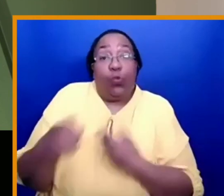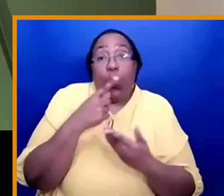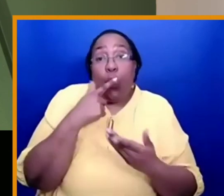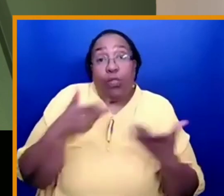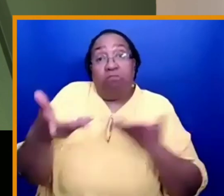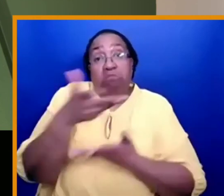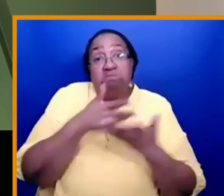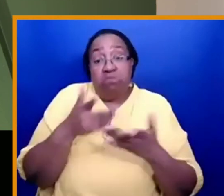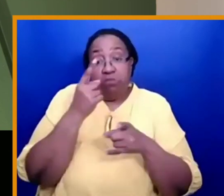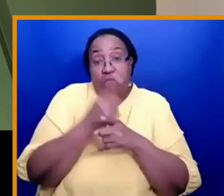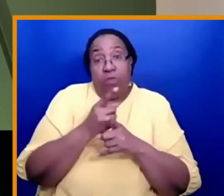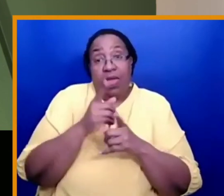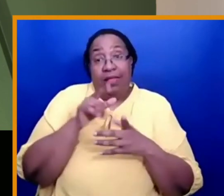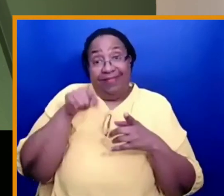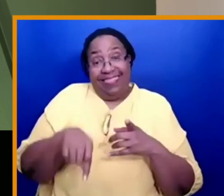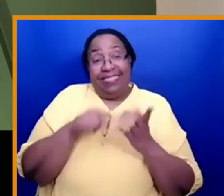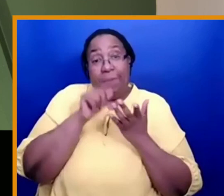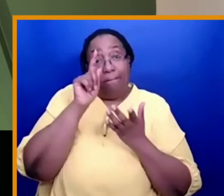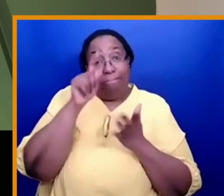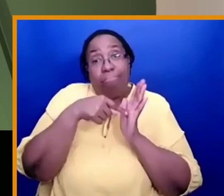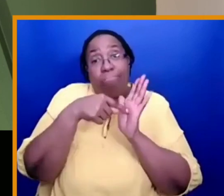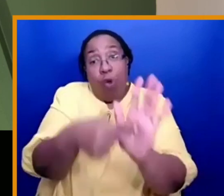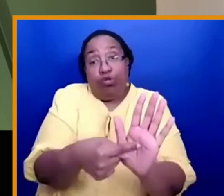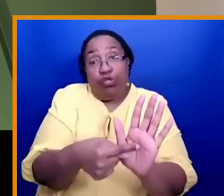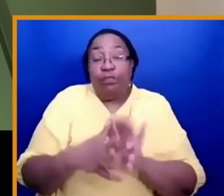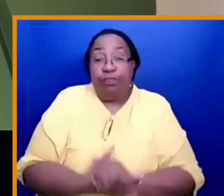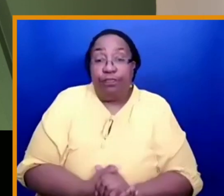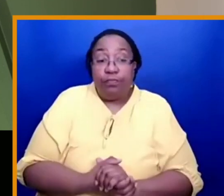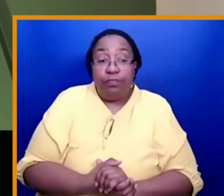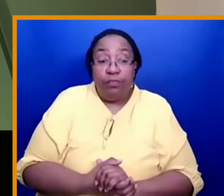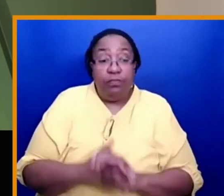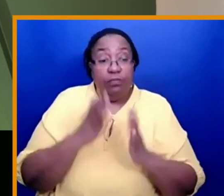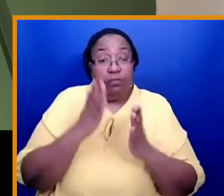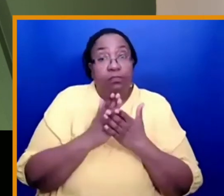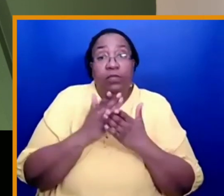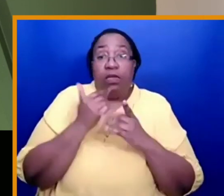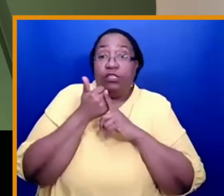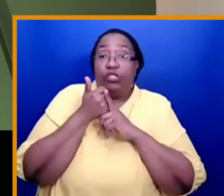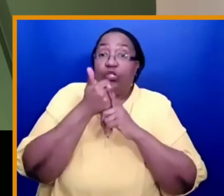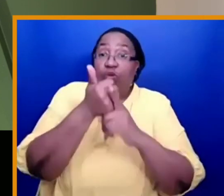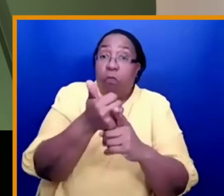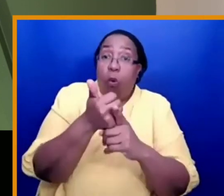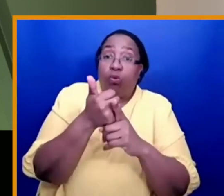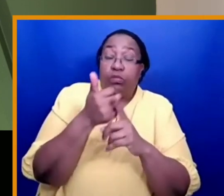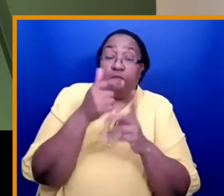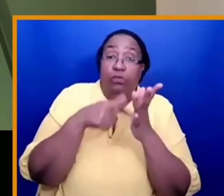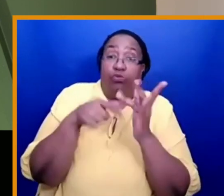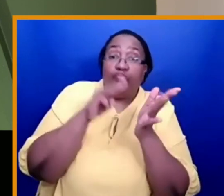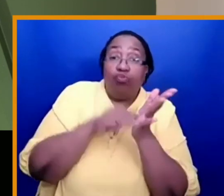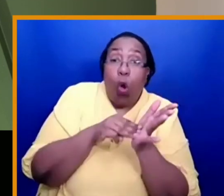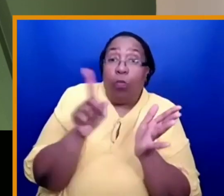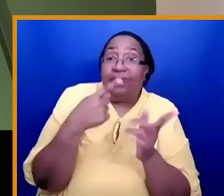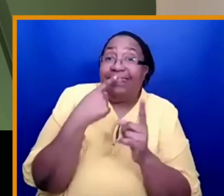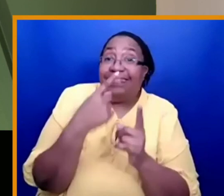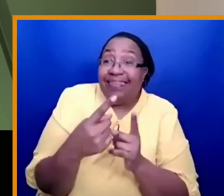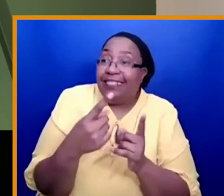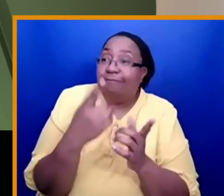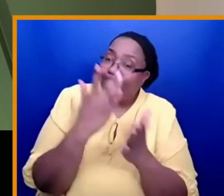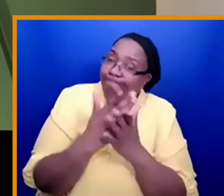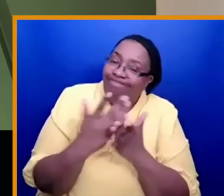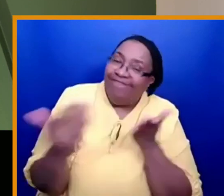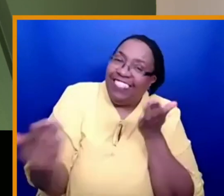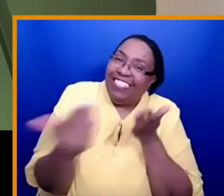this motion. Overall, I would support what Tom has said in that we understand that there will be concerns over safety.